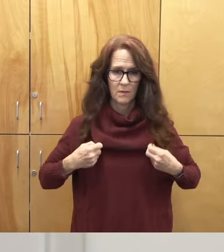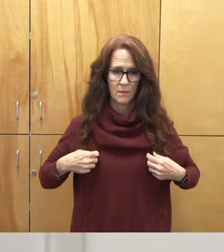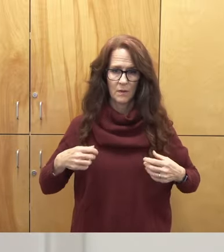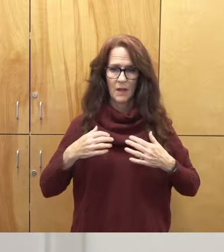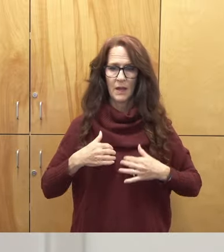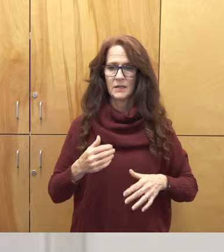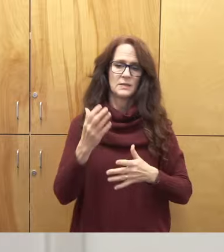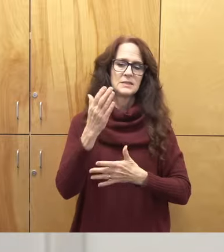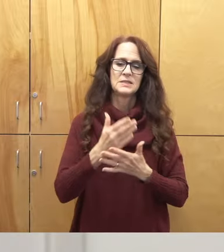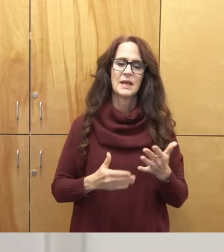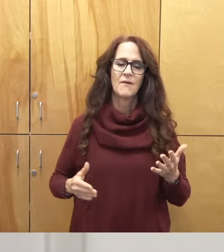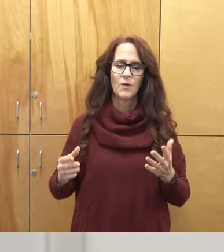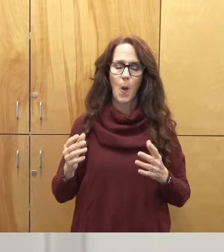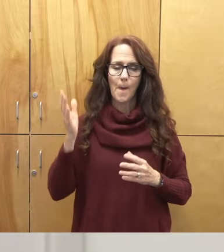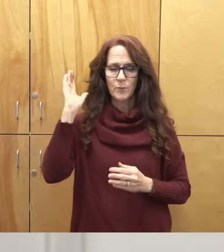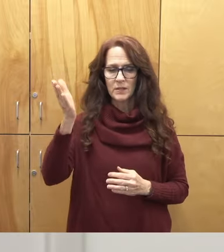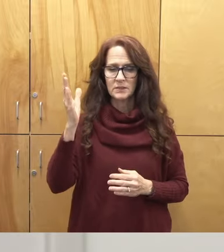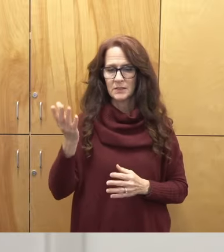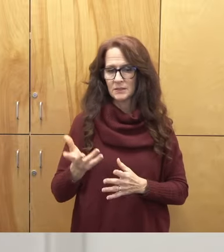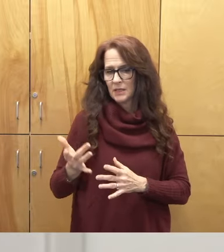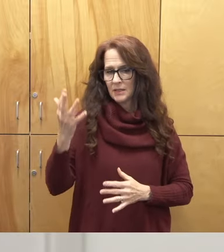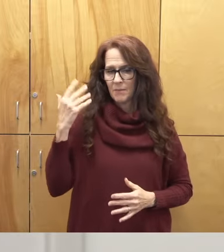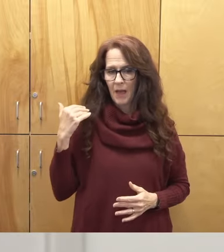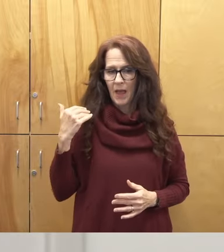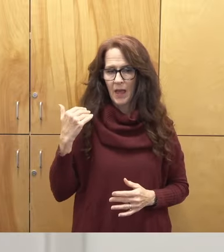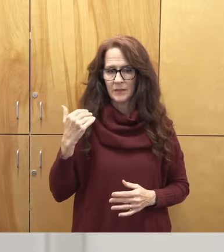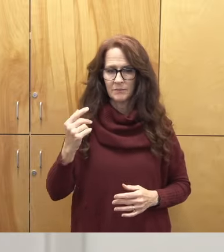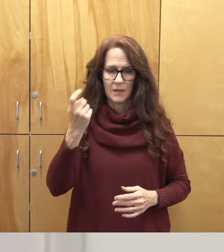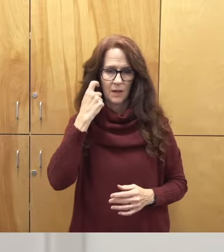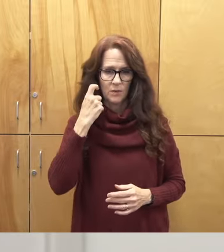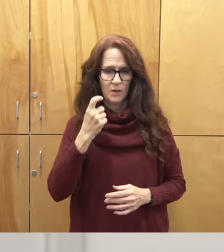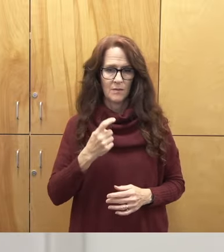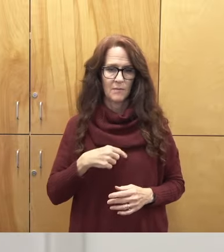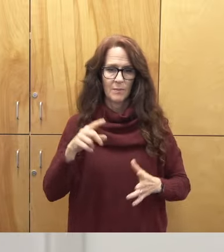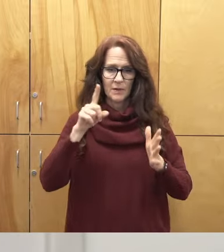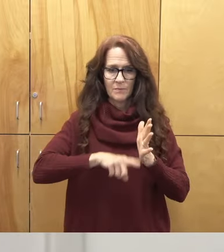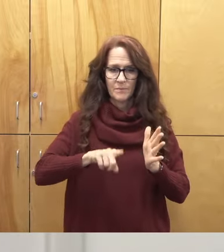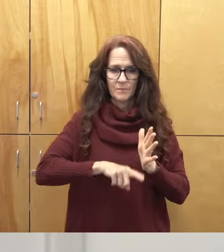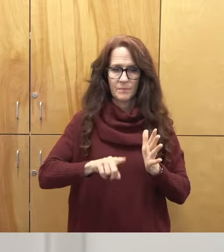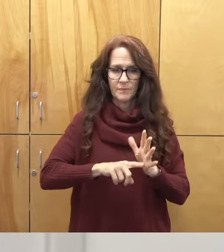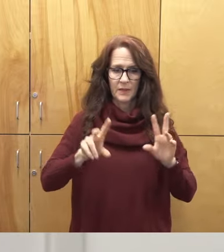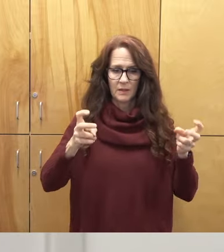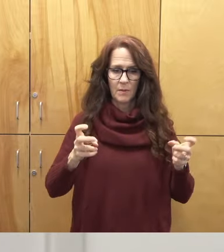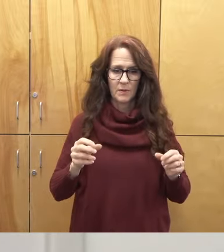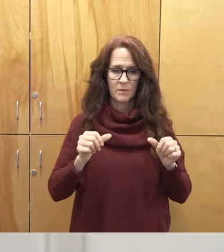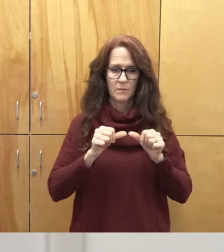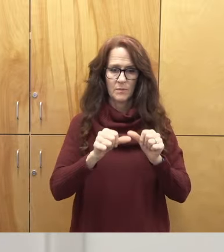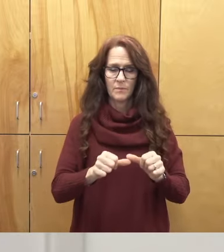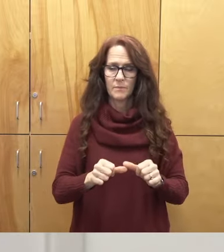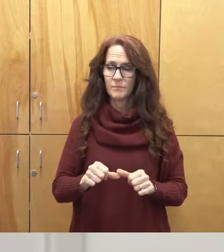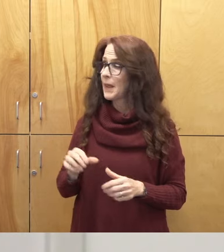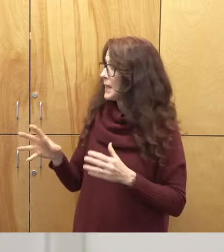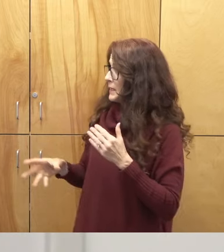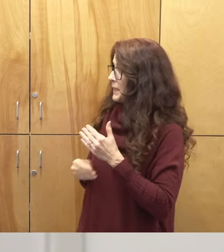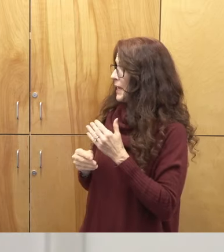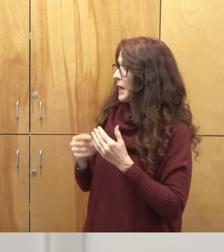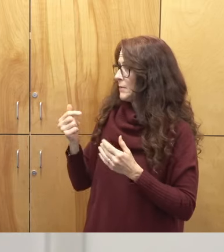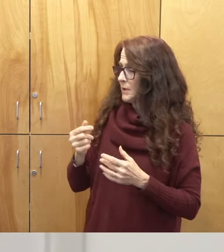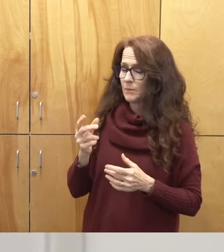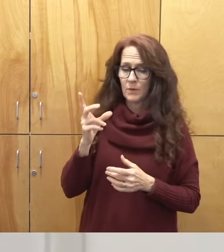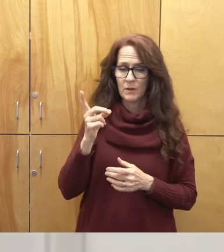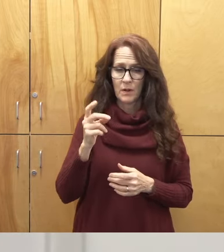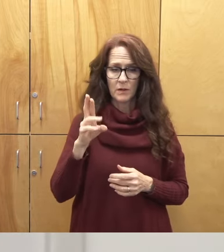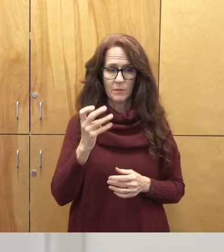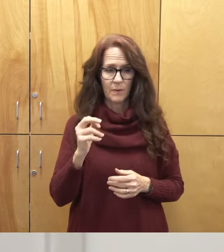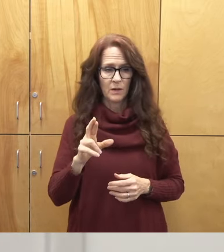in the past, but not of recent. So it may be a way to explore that topic further. Yeah, I can build a little bit on what Dr. Baker shared as